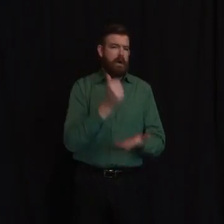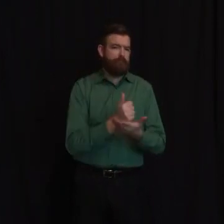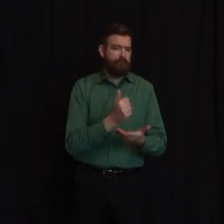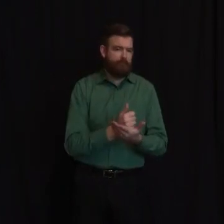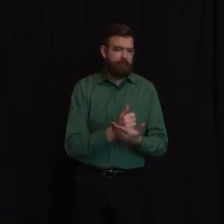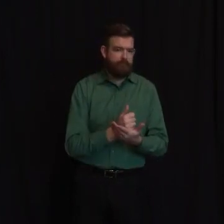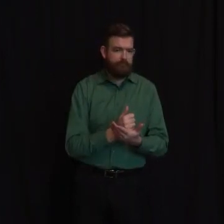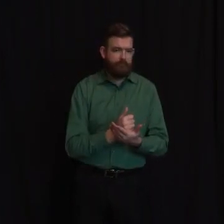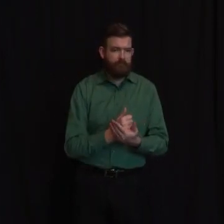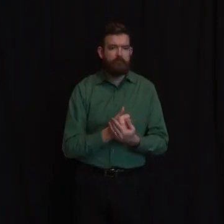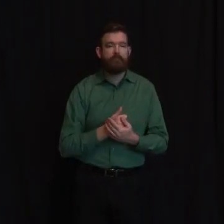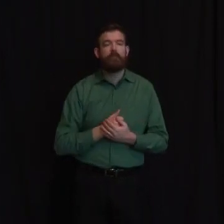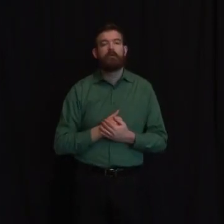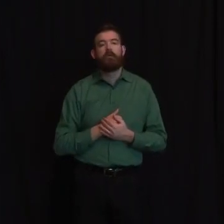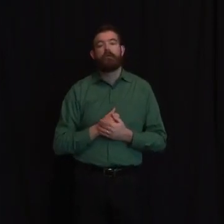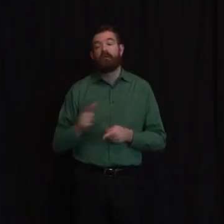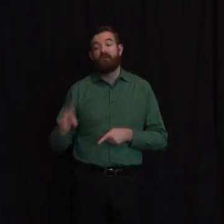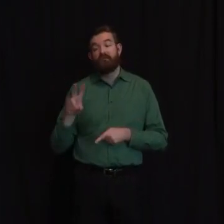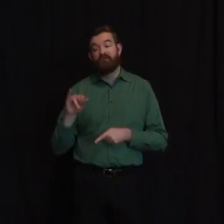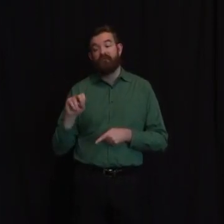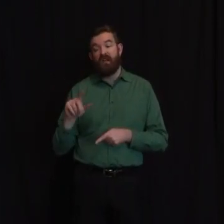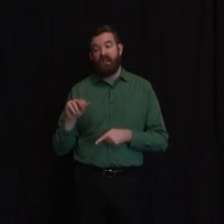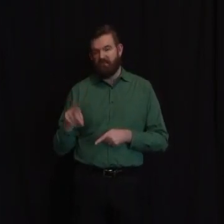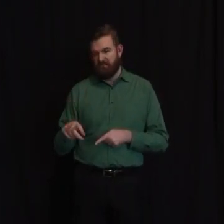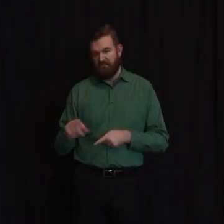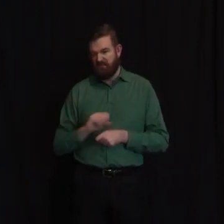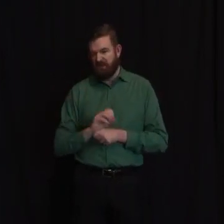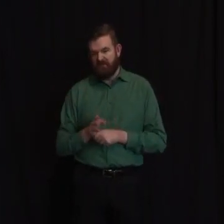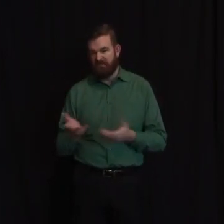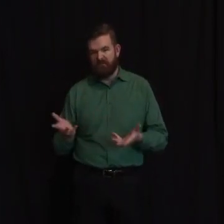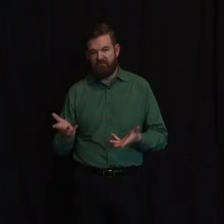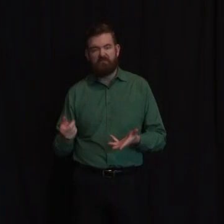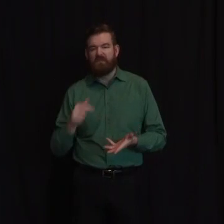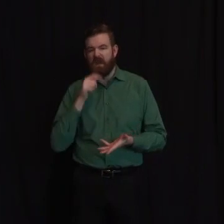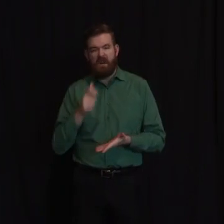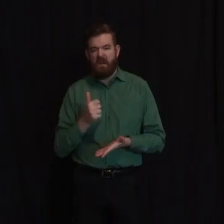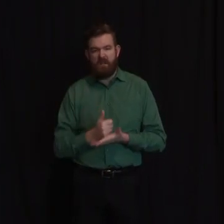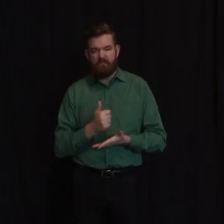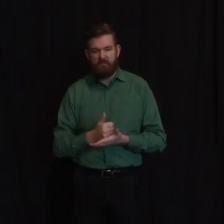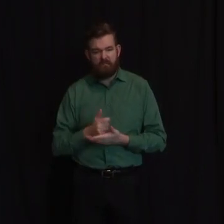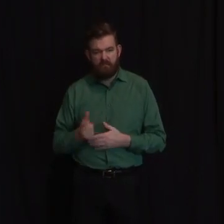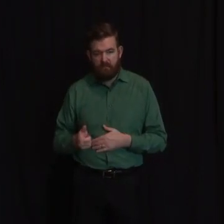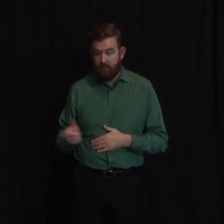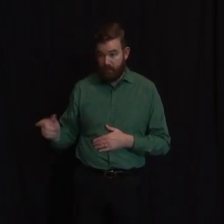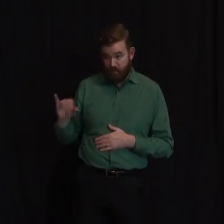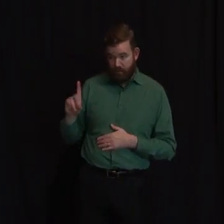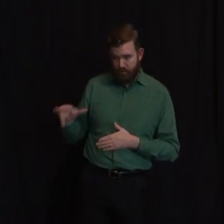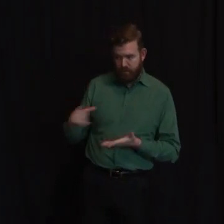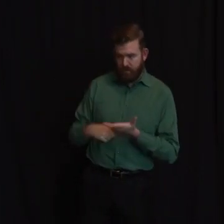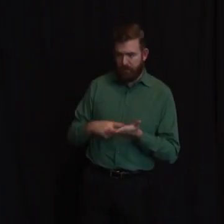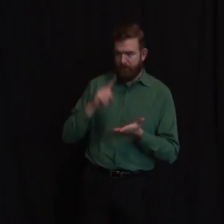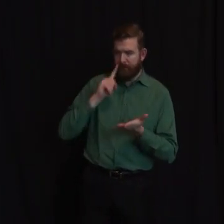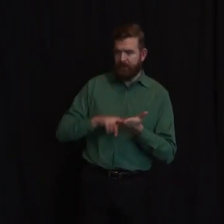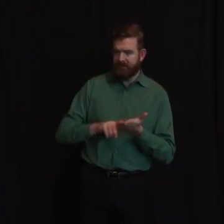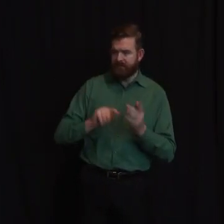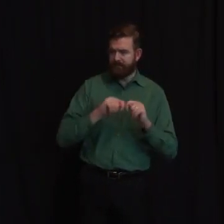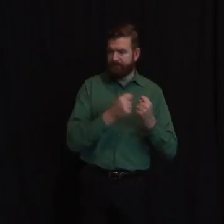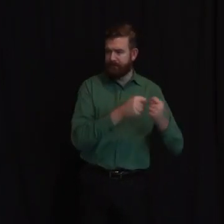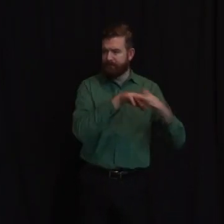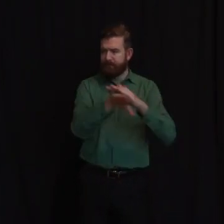is a lot less there. But as a general matter, Judy can talk about the broader inspections. And I won't get into the bad apples today,